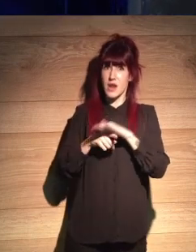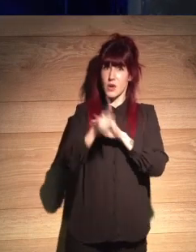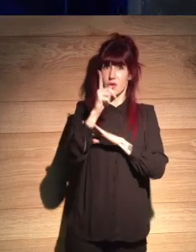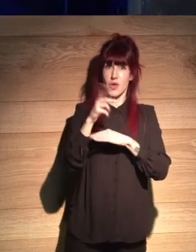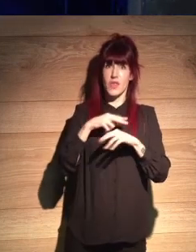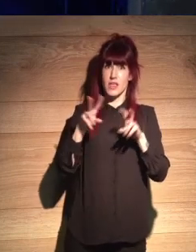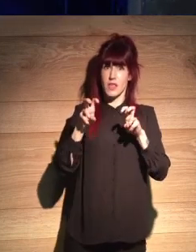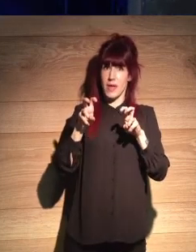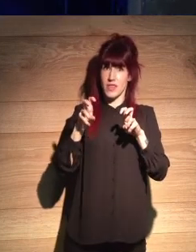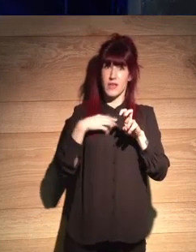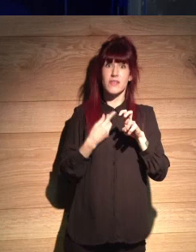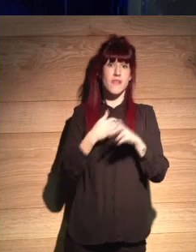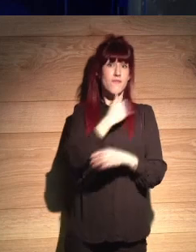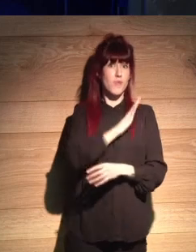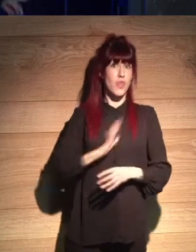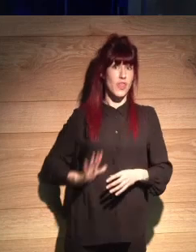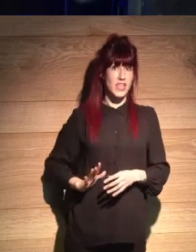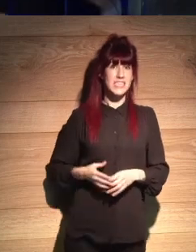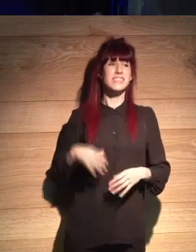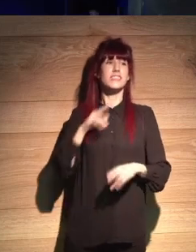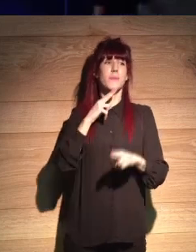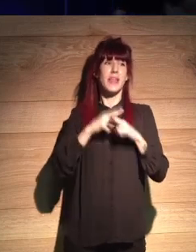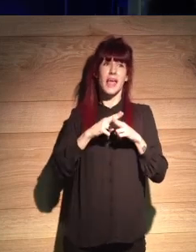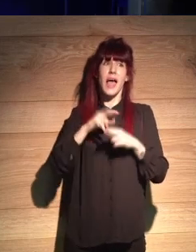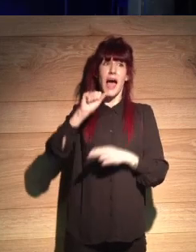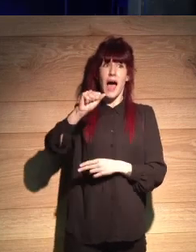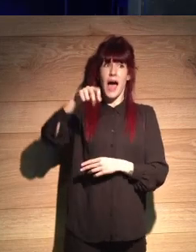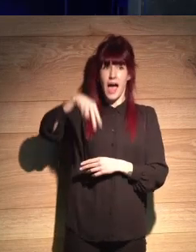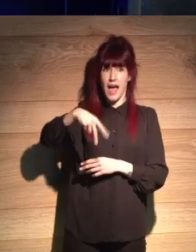Innovation, Ángeles Eras Caballero.